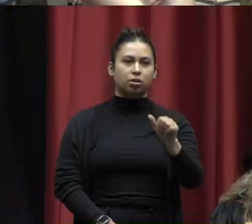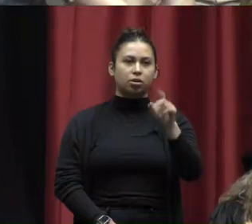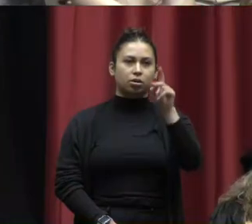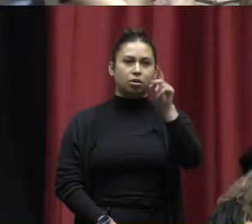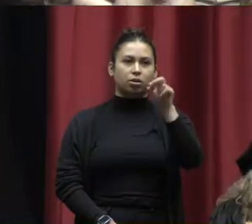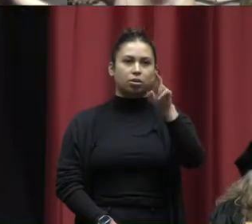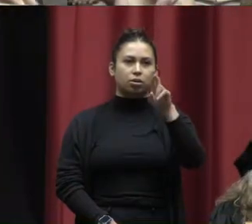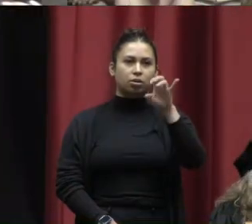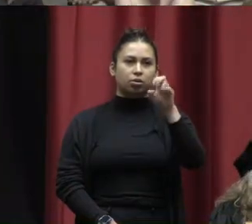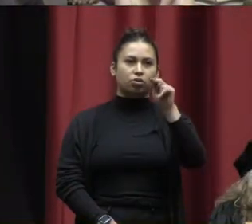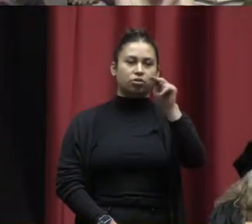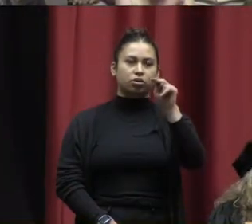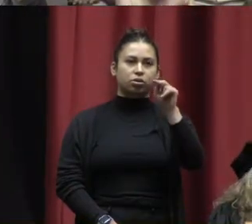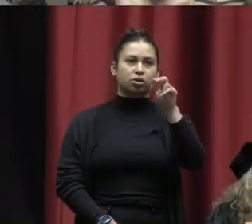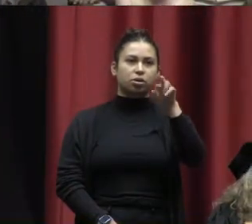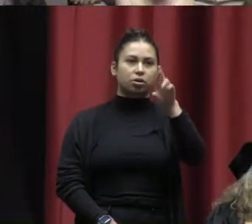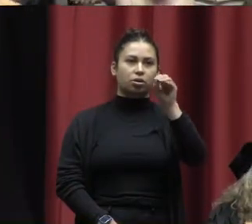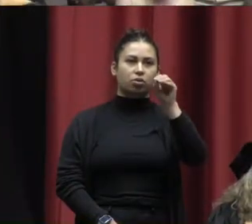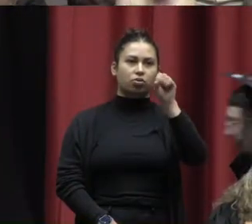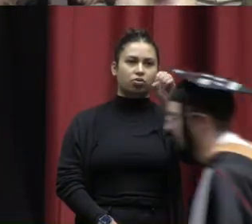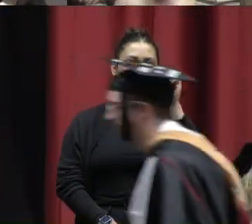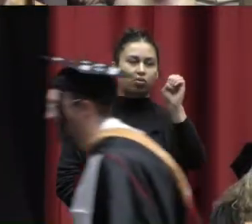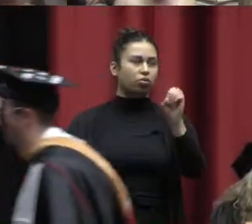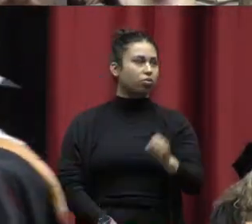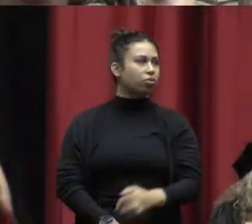Crystal Rose.